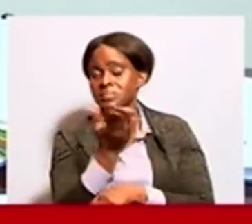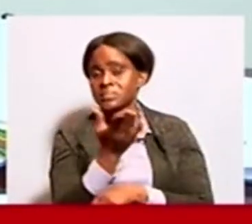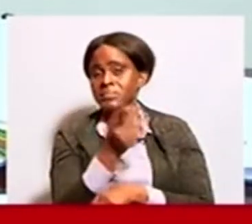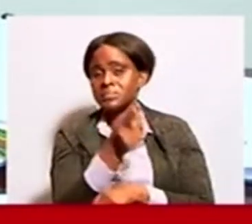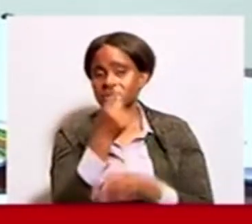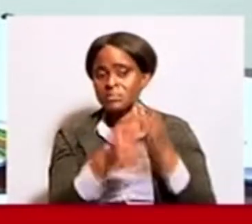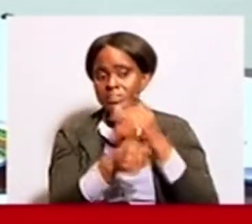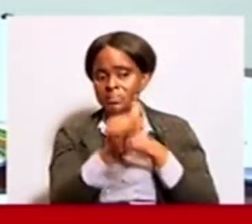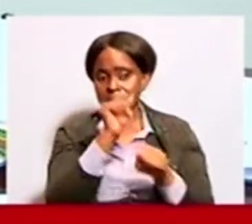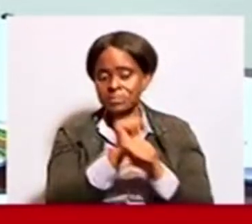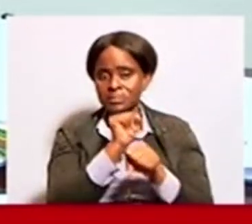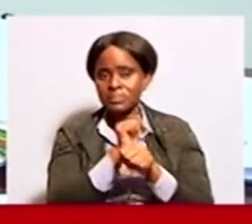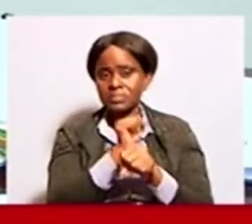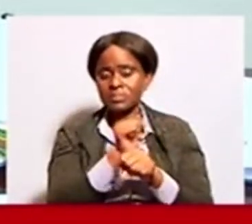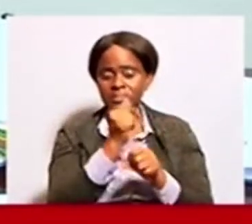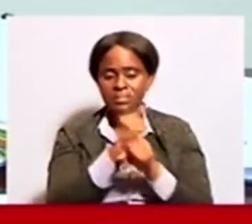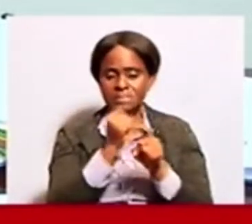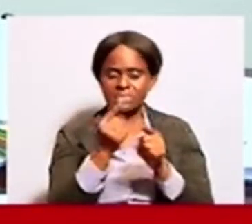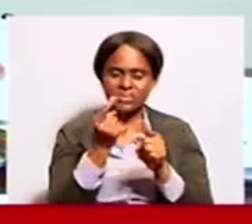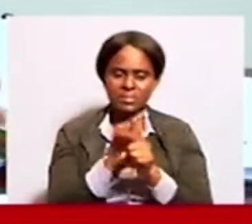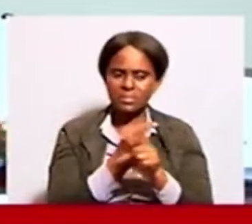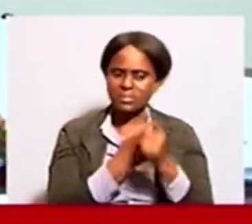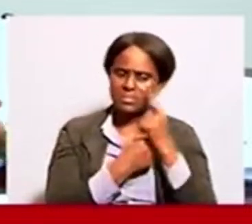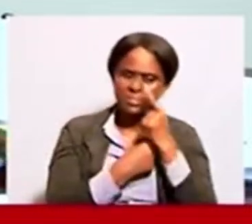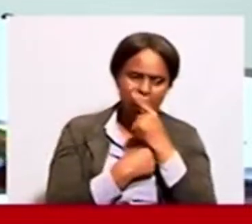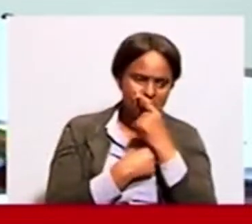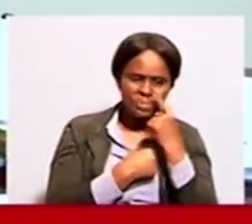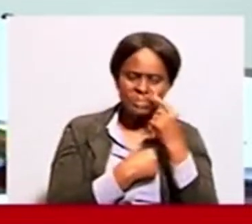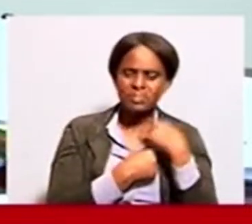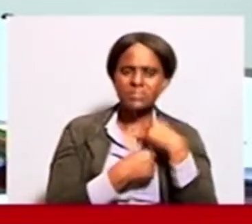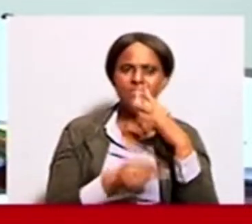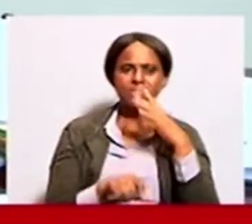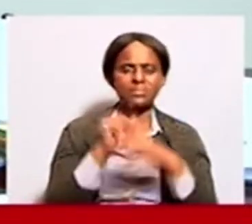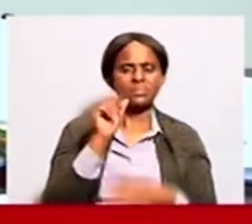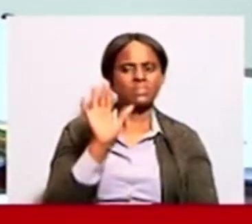what they are doing. Because just from, if I find